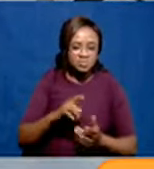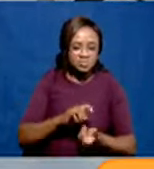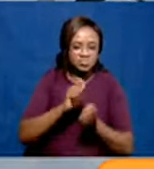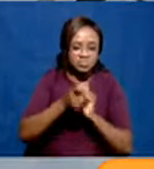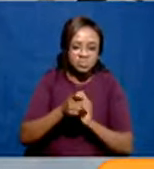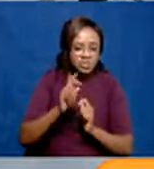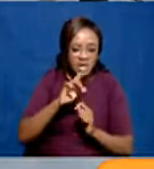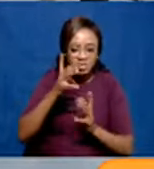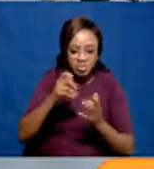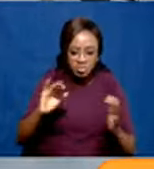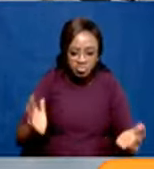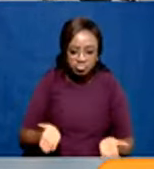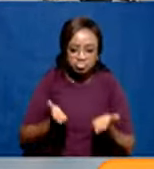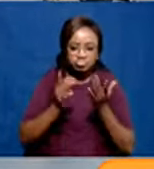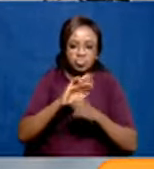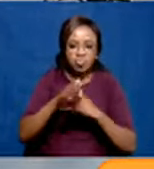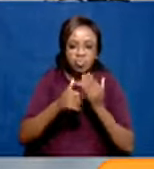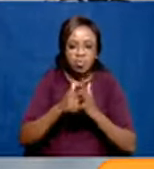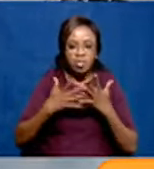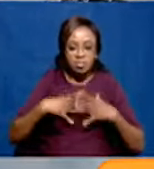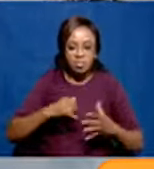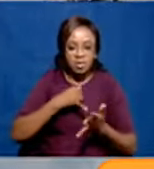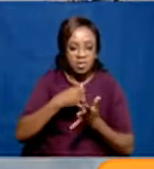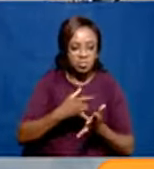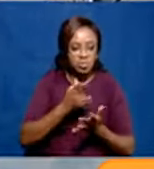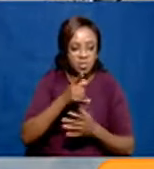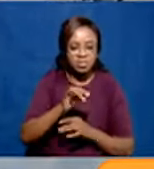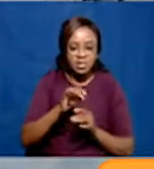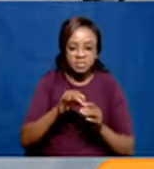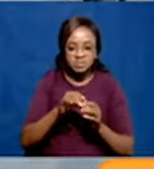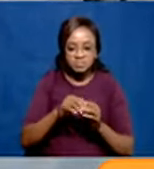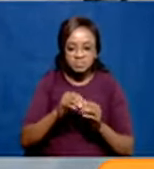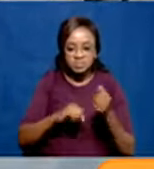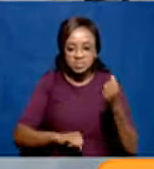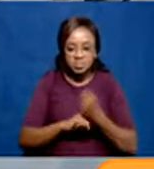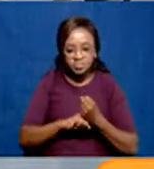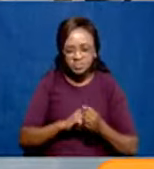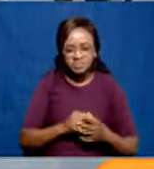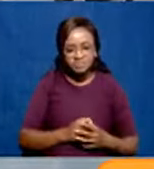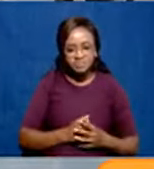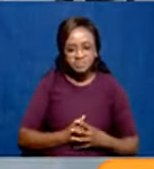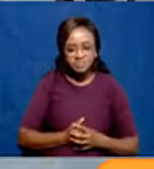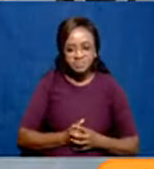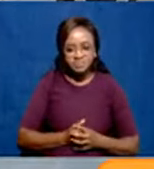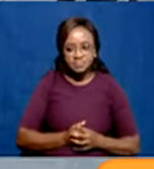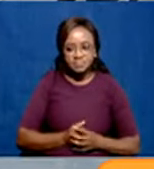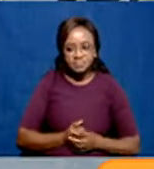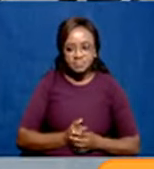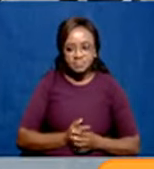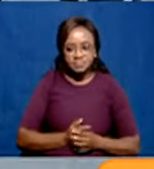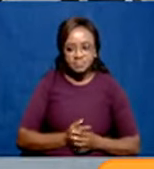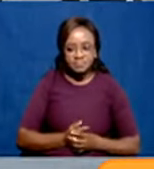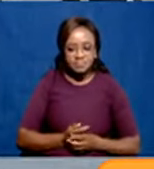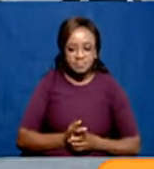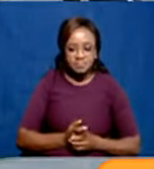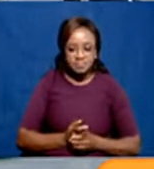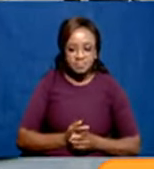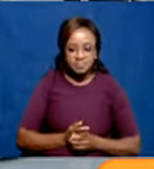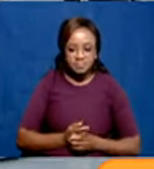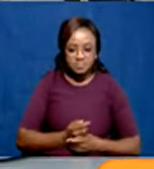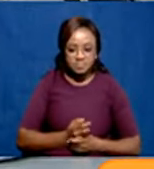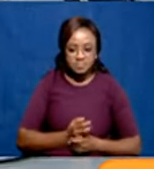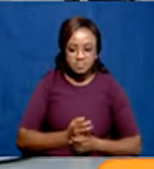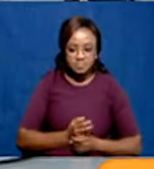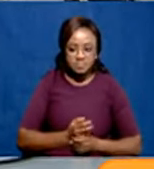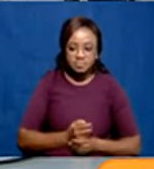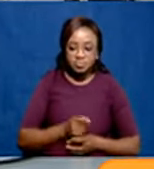bring everybody to have a comprehensive package. Okay. Dr. finish answering the questions. Okay. So in terms of the enhanced schemes, that discussion is going